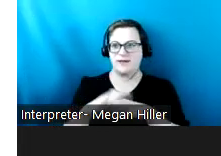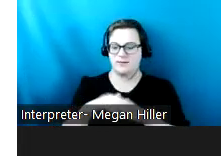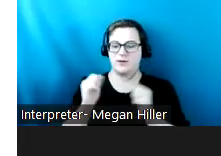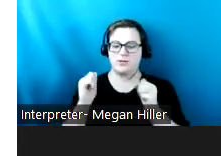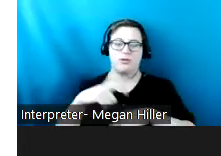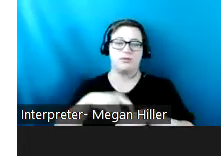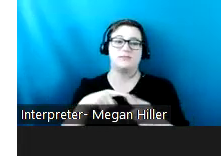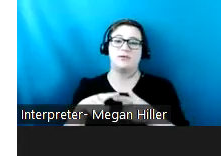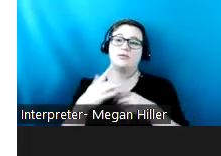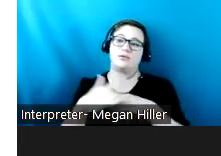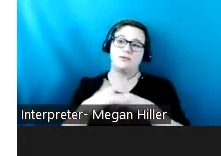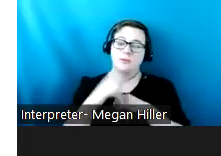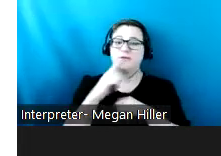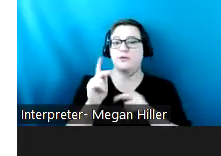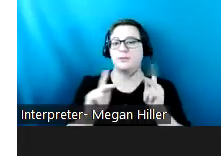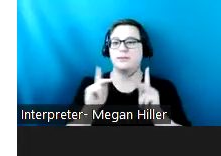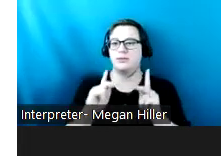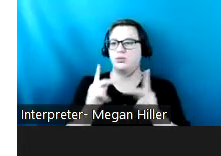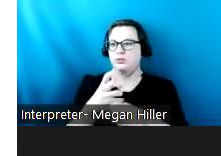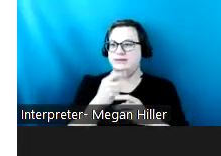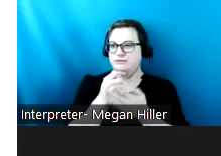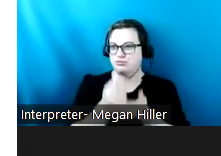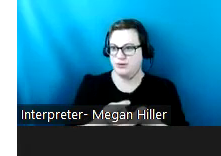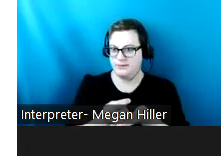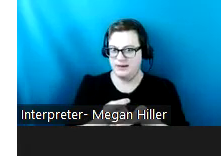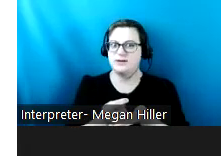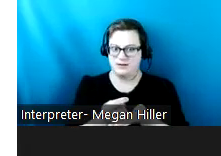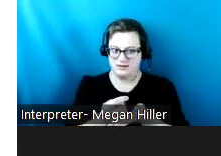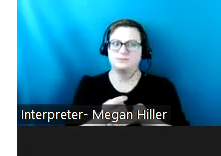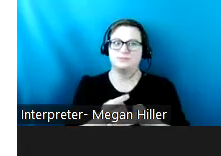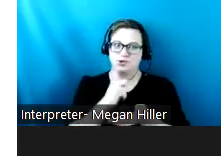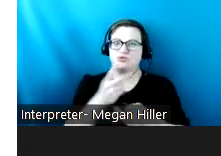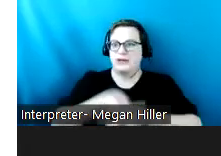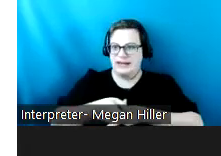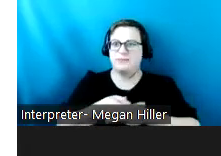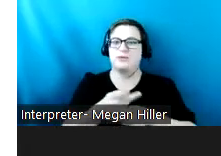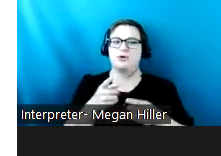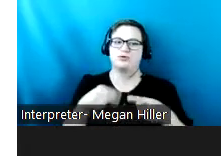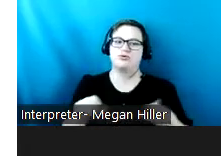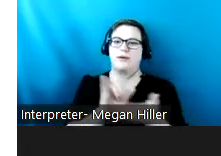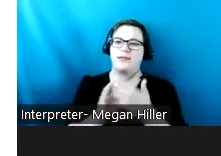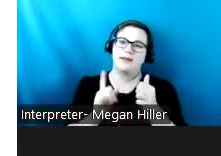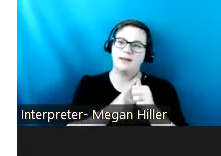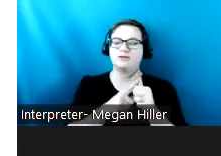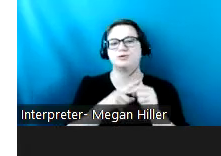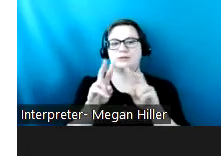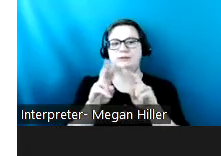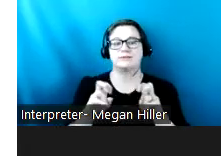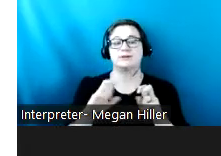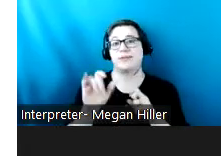individuals receiving treatment to keep on their person at the time of the initial assessment. So this can be provided